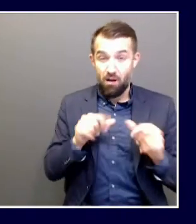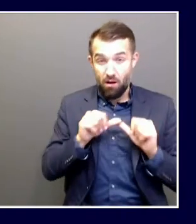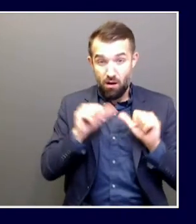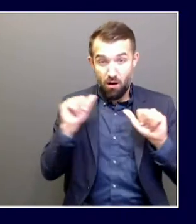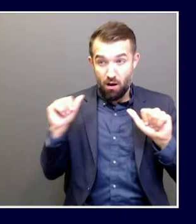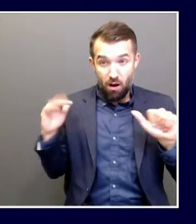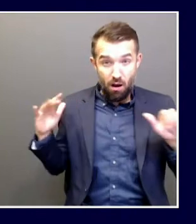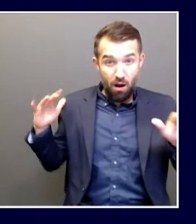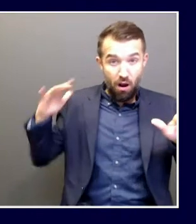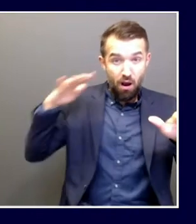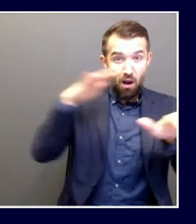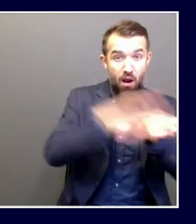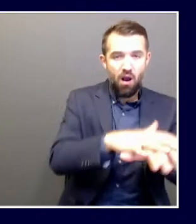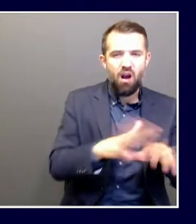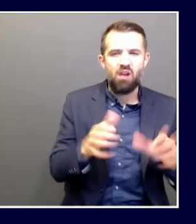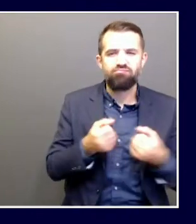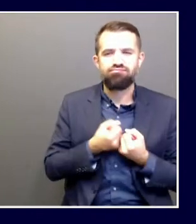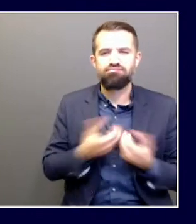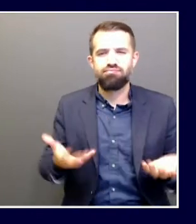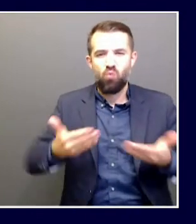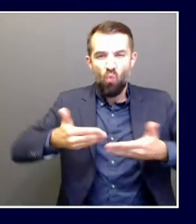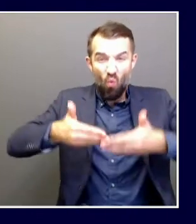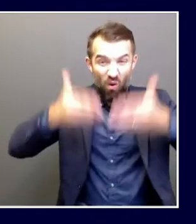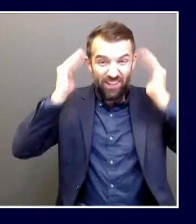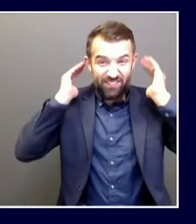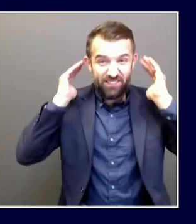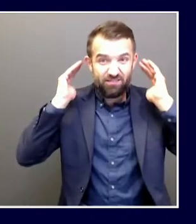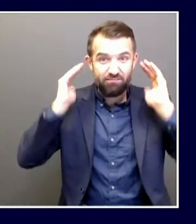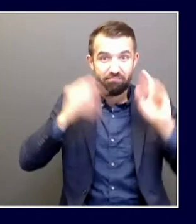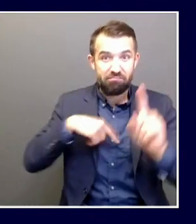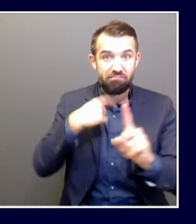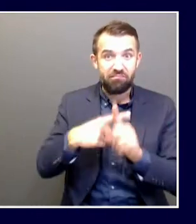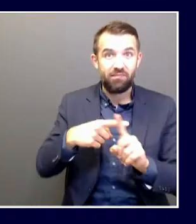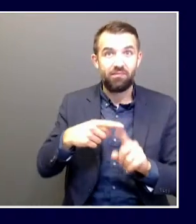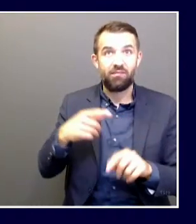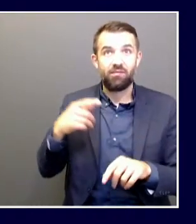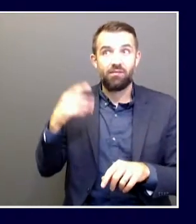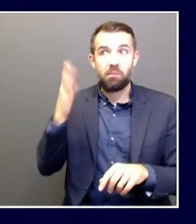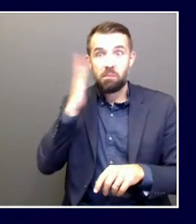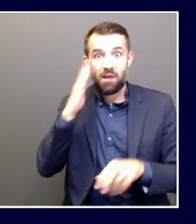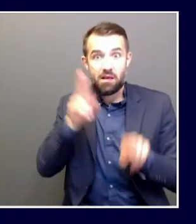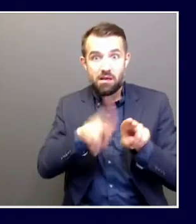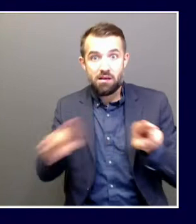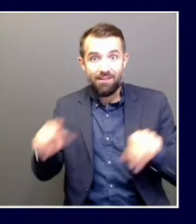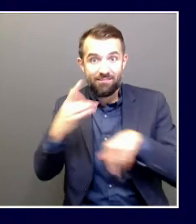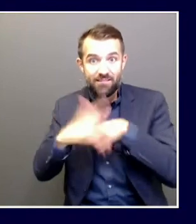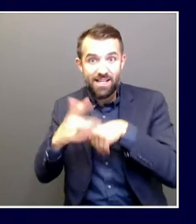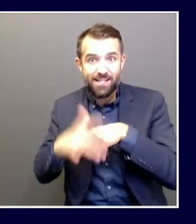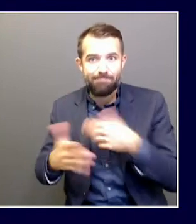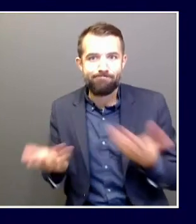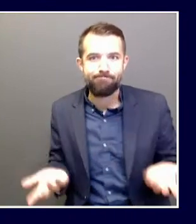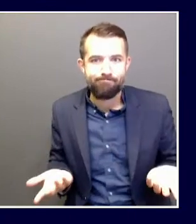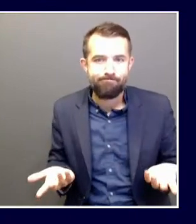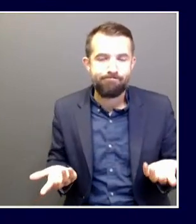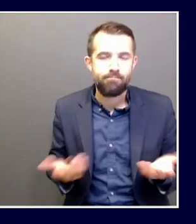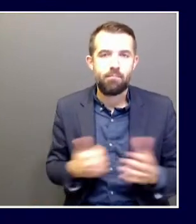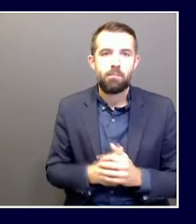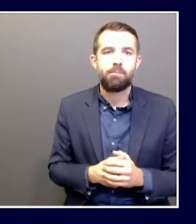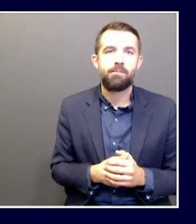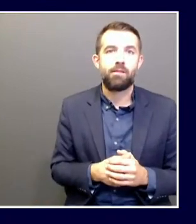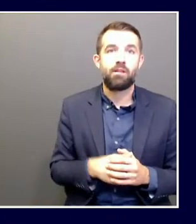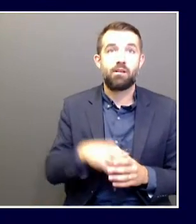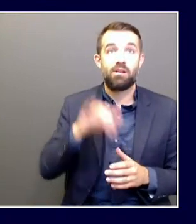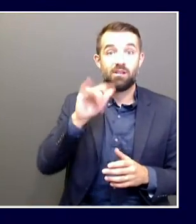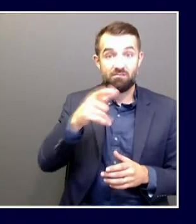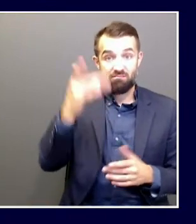to say nothing of the capacity concerns that it could introduce. The other reason we're concerned about it is that if you've got the symptoms of the